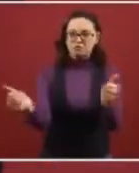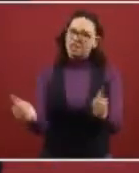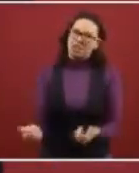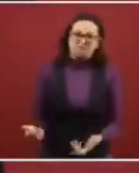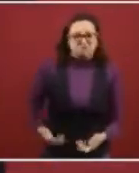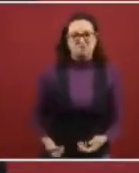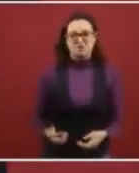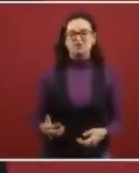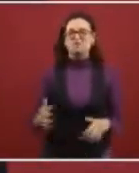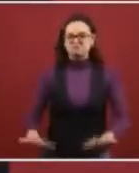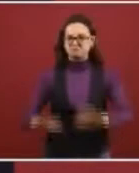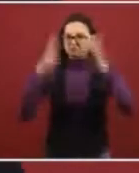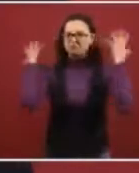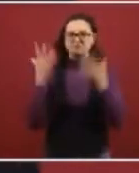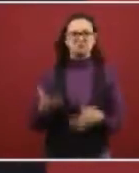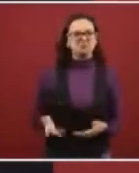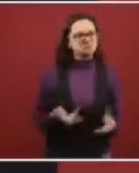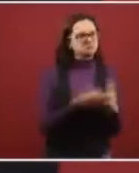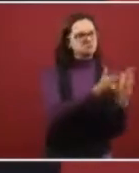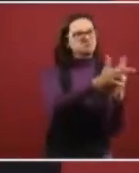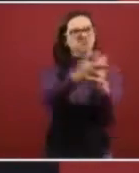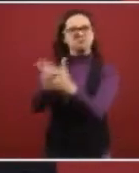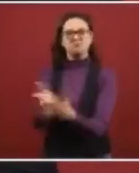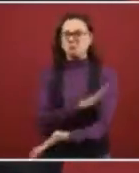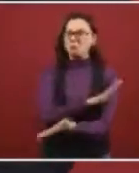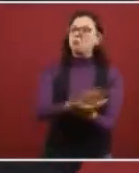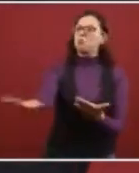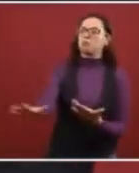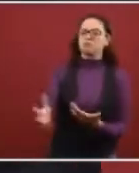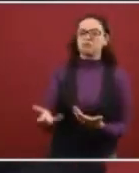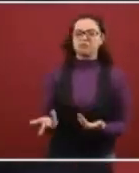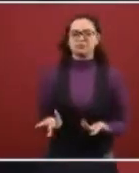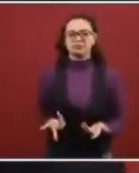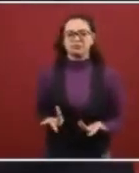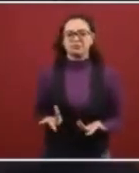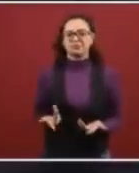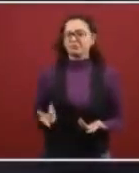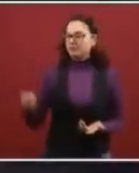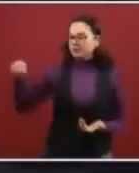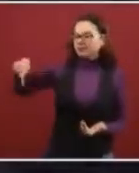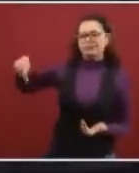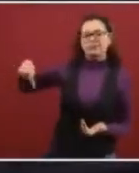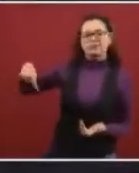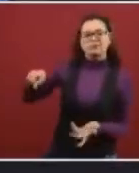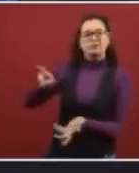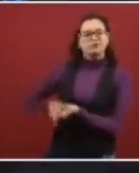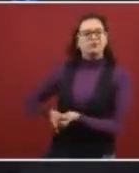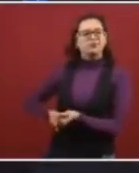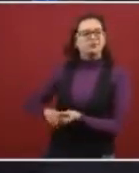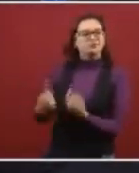with el problema these problems mientras while este